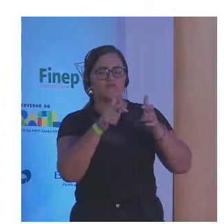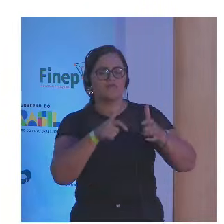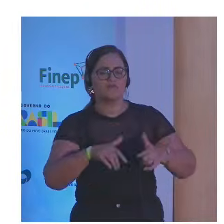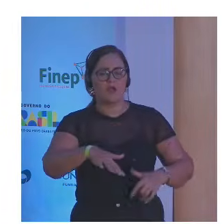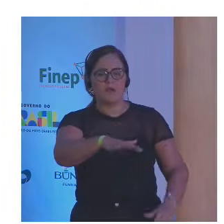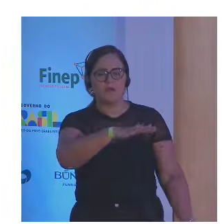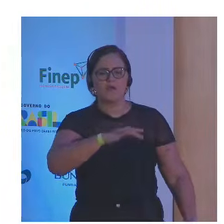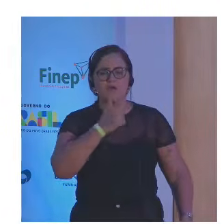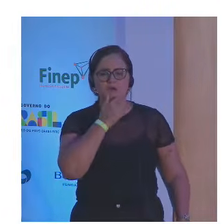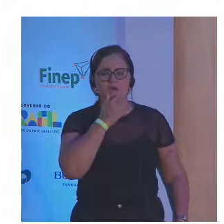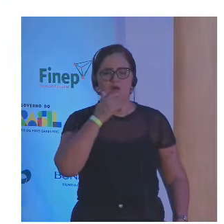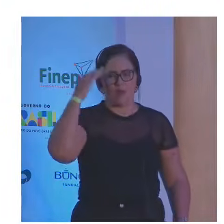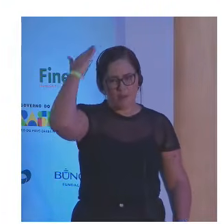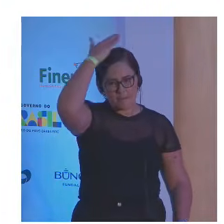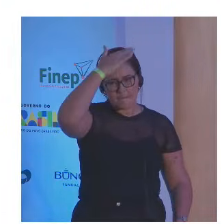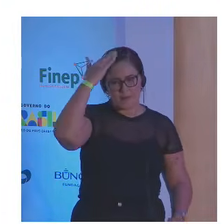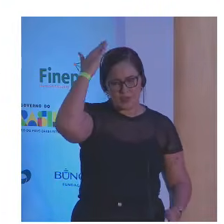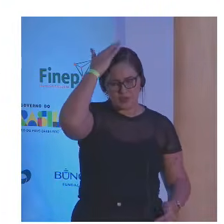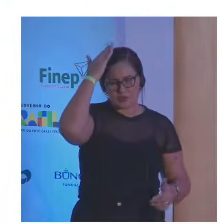in the Caribbean Sea.